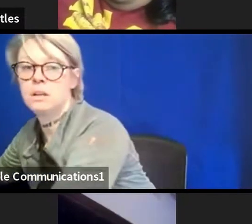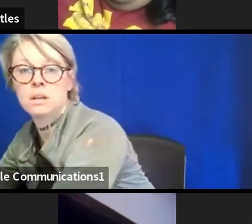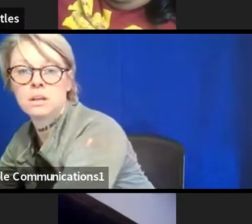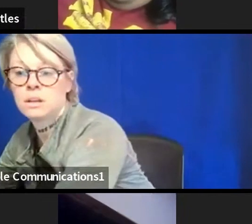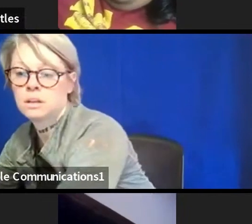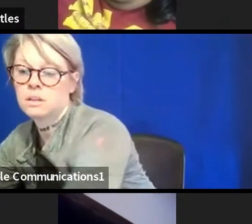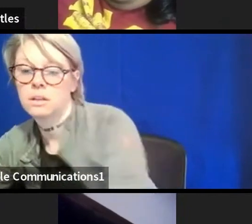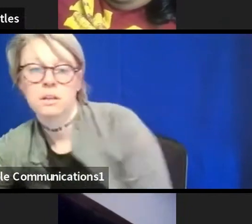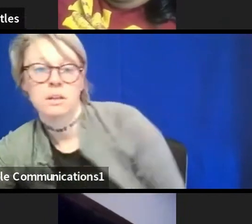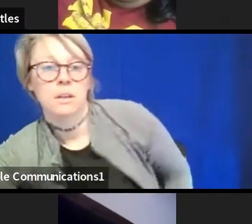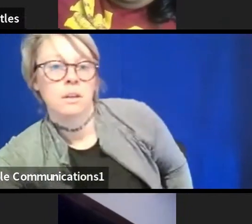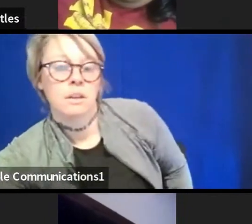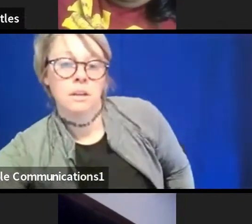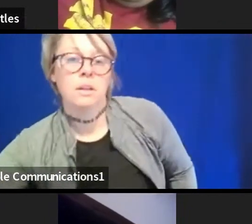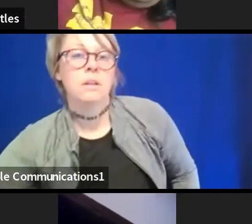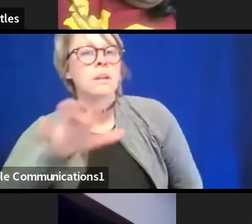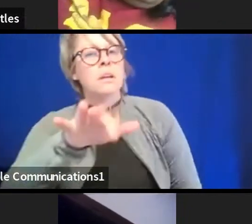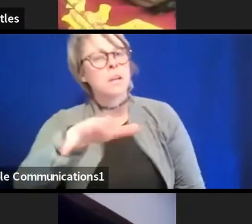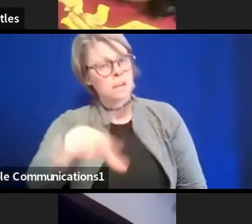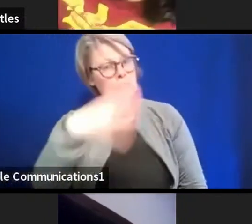appointment without your mother being there?